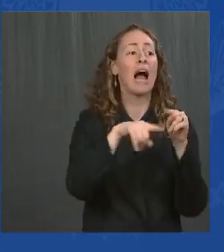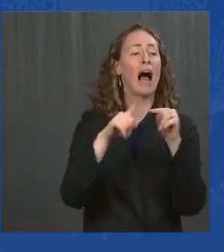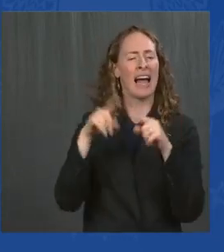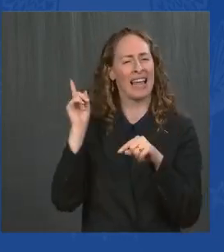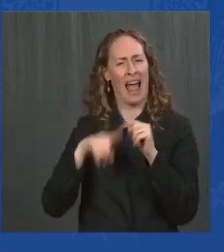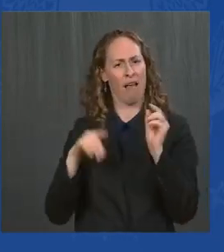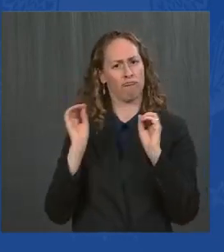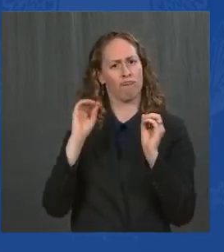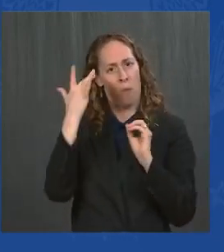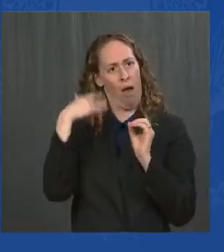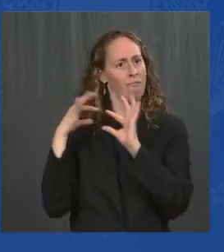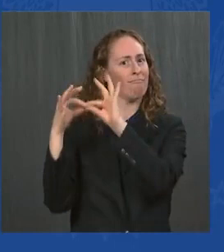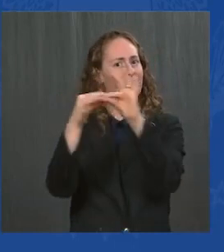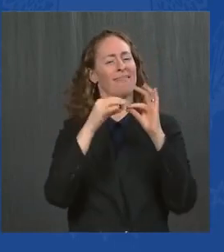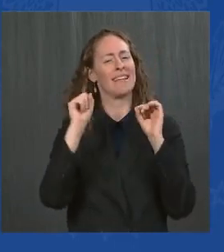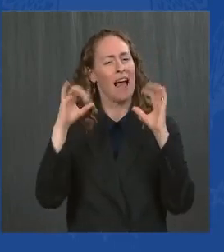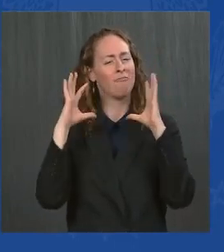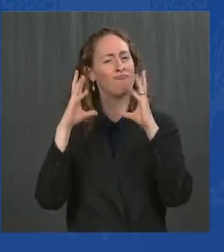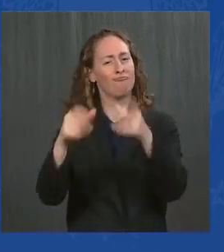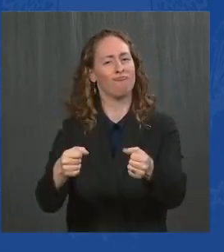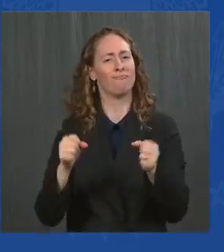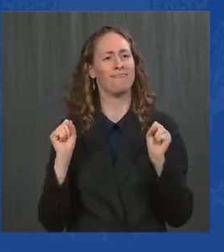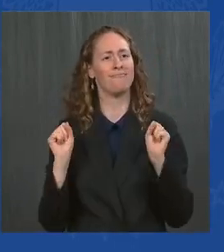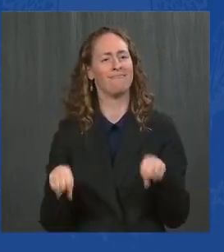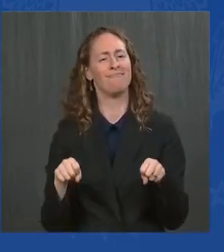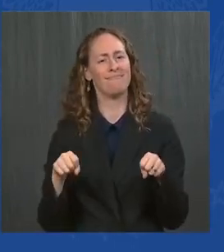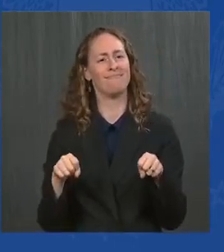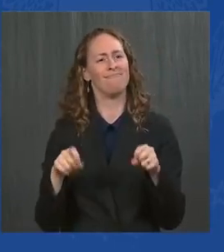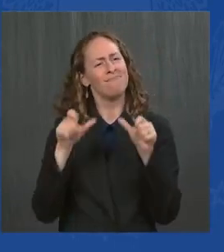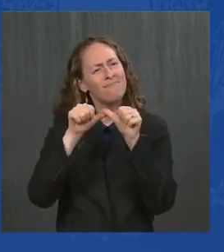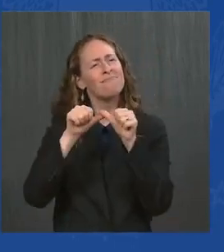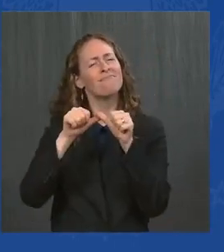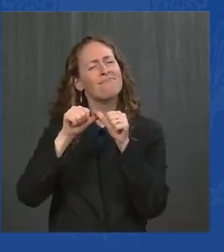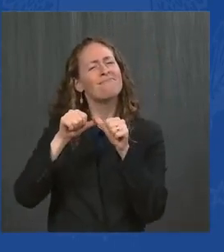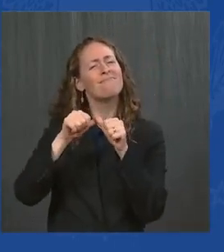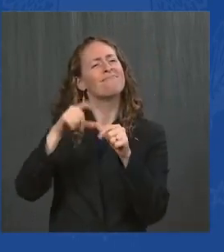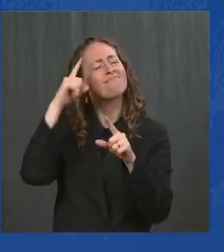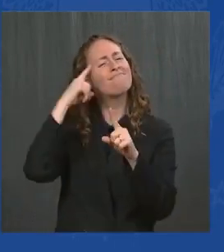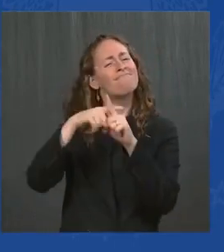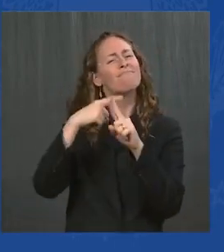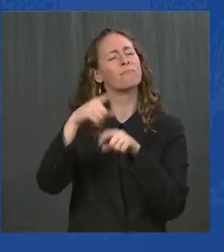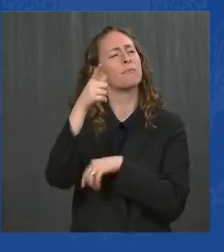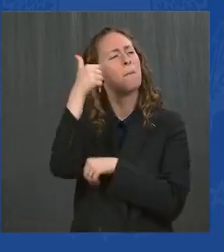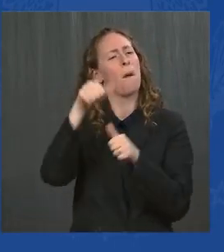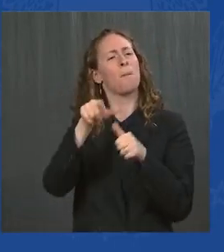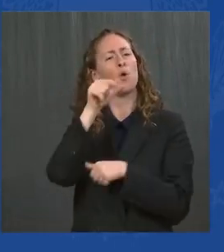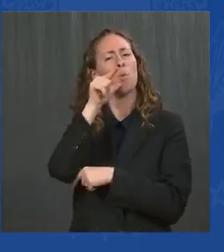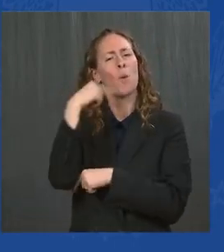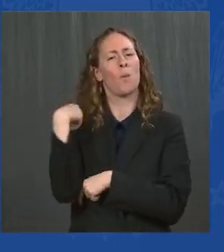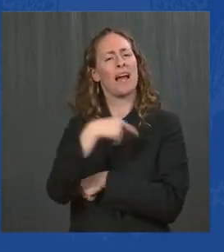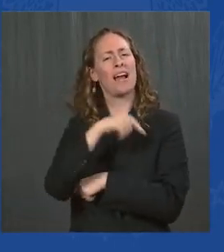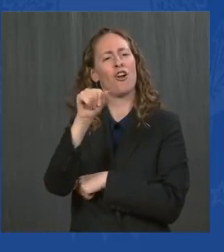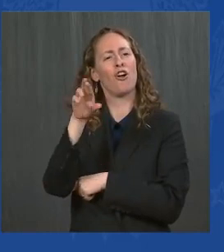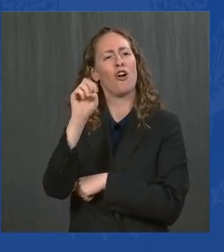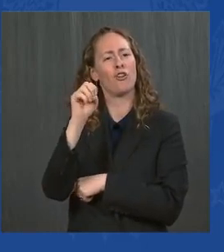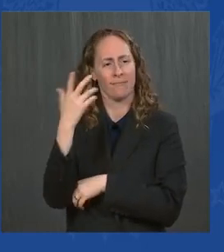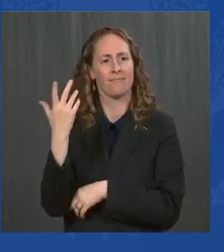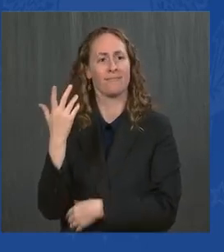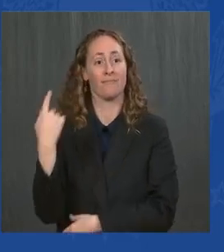going. Let's stick together. Let's remember who we are. You've heard me say it time and again, we're the United States of